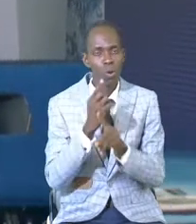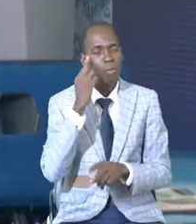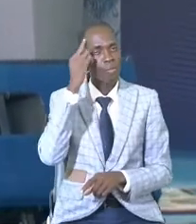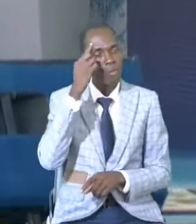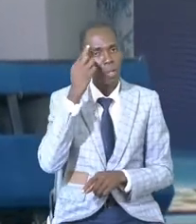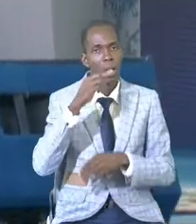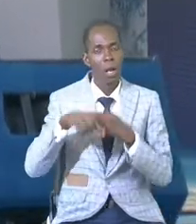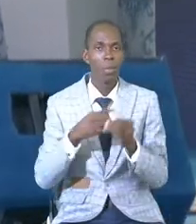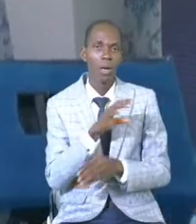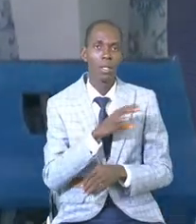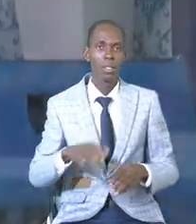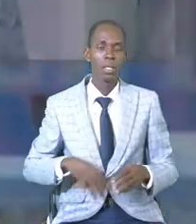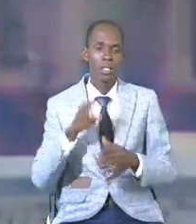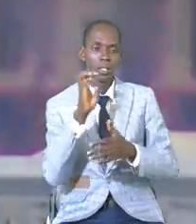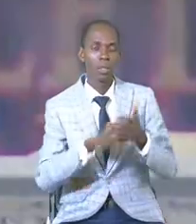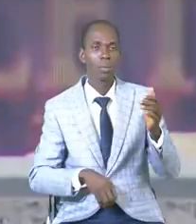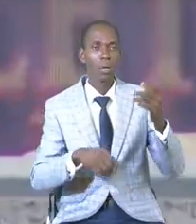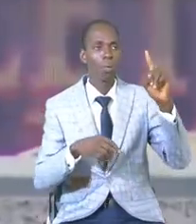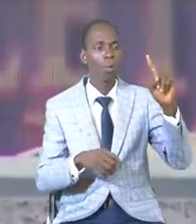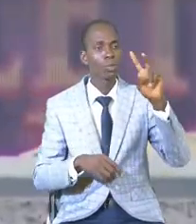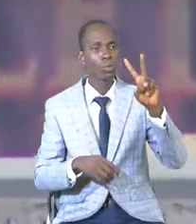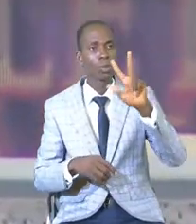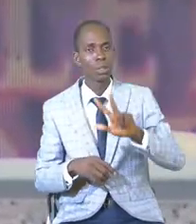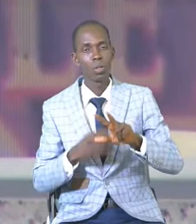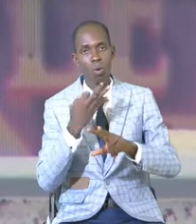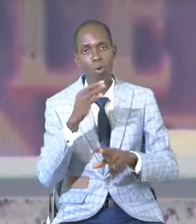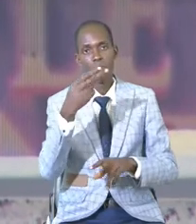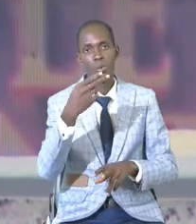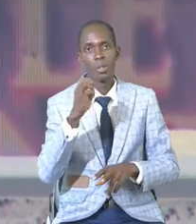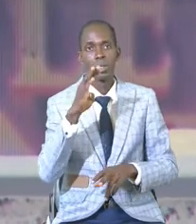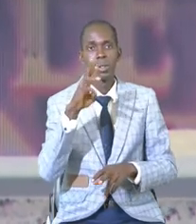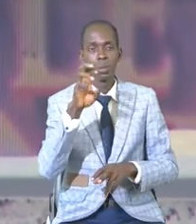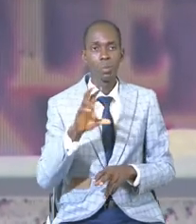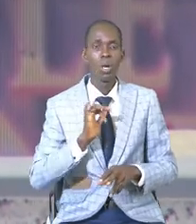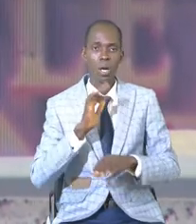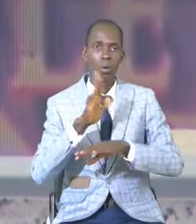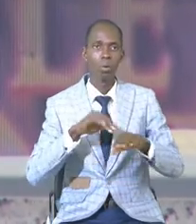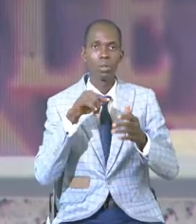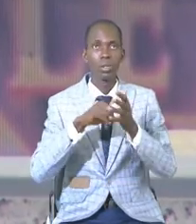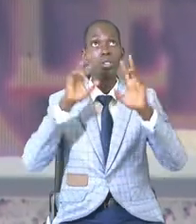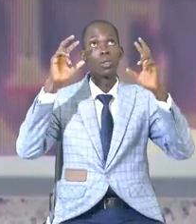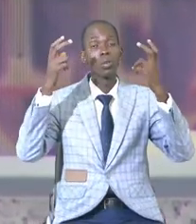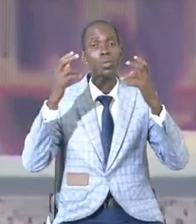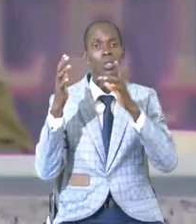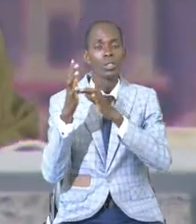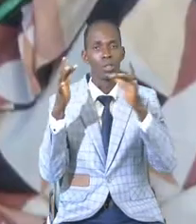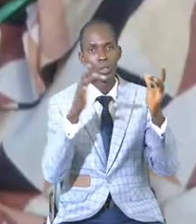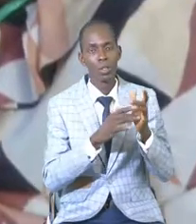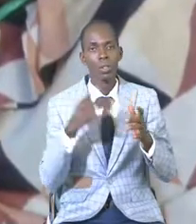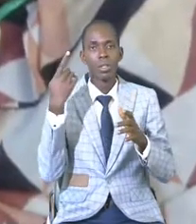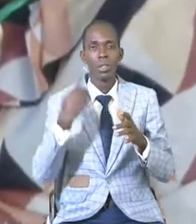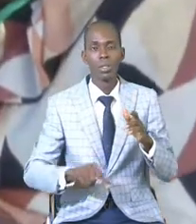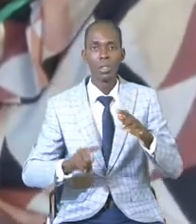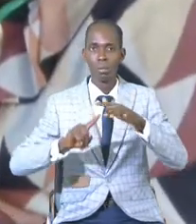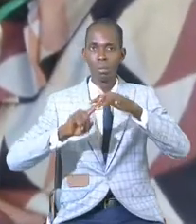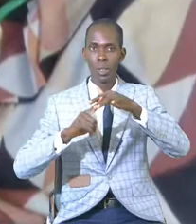2, and 3, I title this Jesus, the source and the sustainer of our dominion. Is